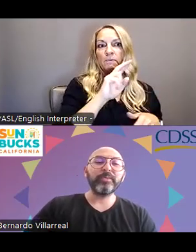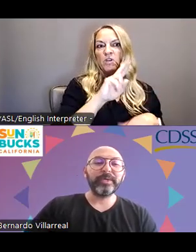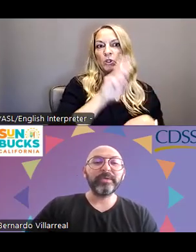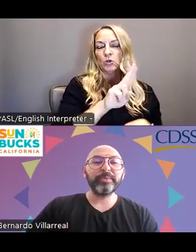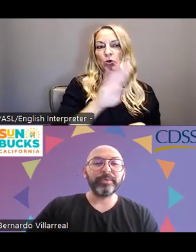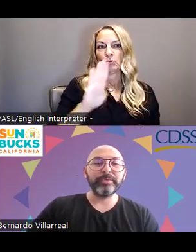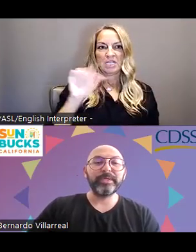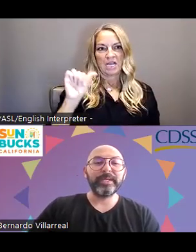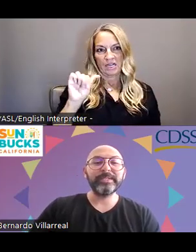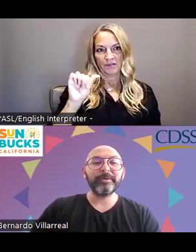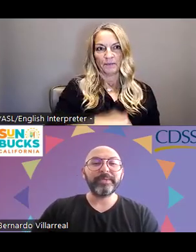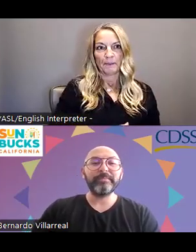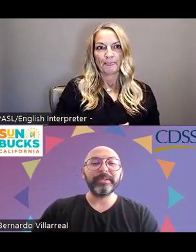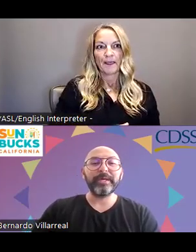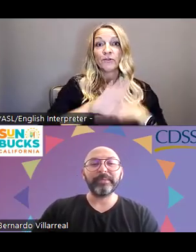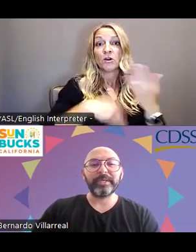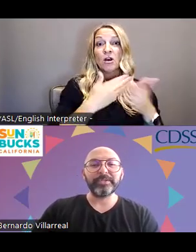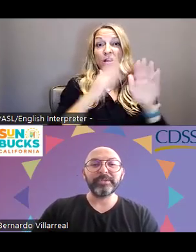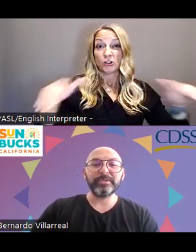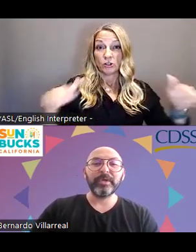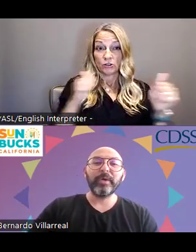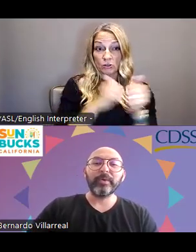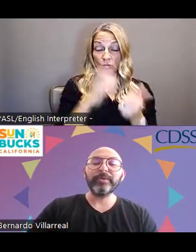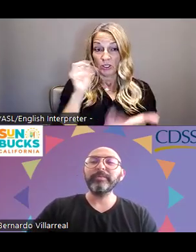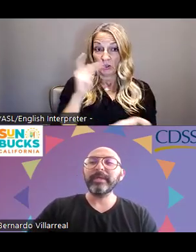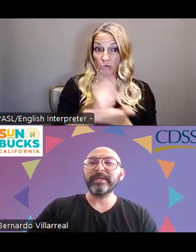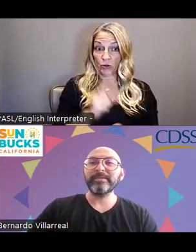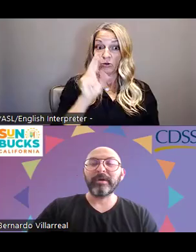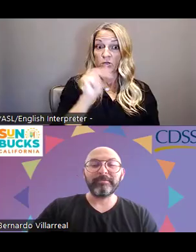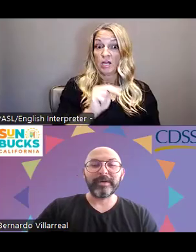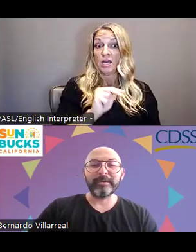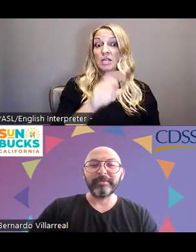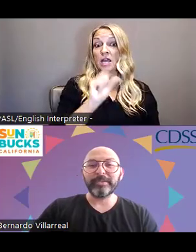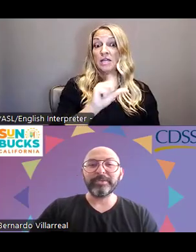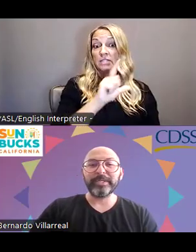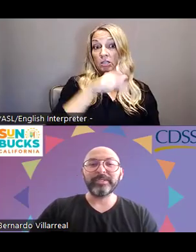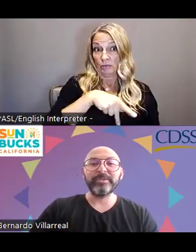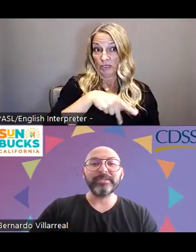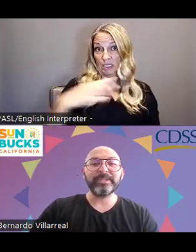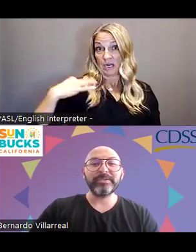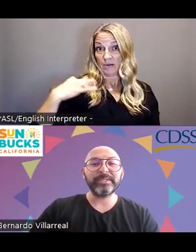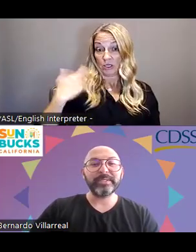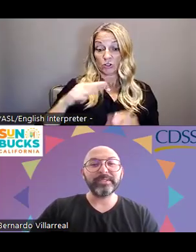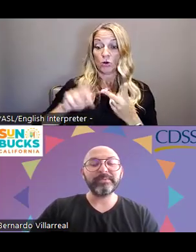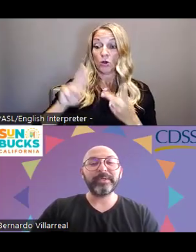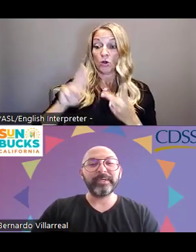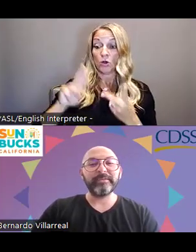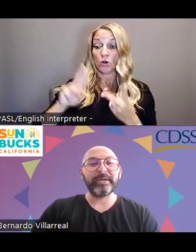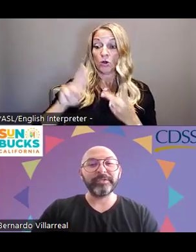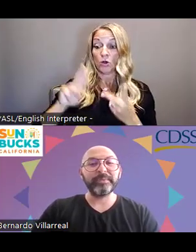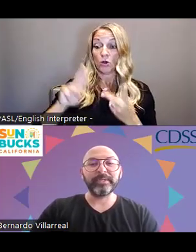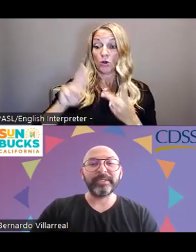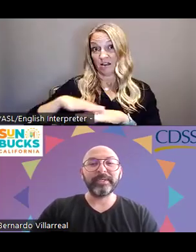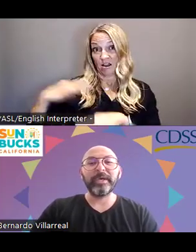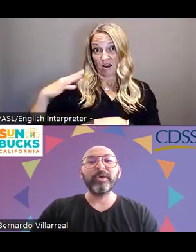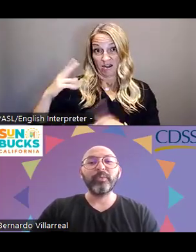All children with approved NSLP meal applications or UBAs on file during the 2026